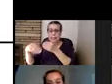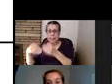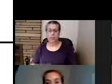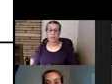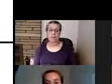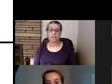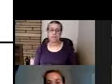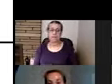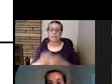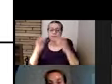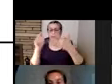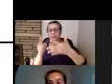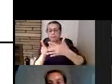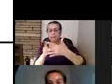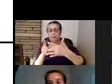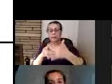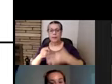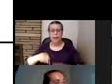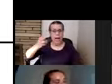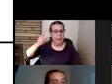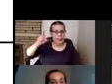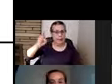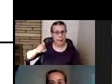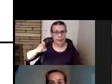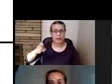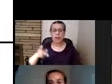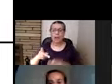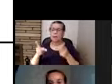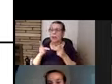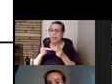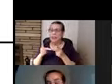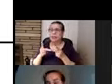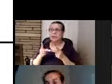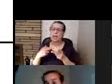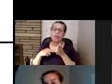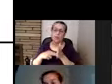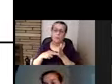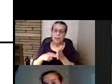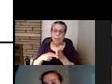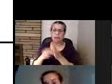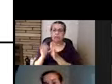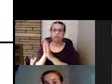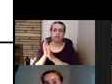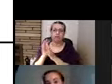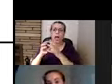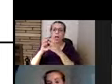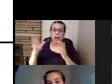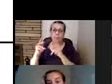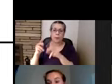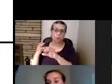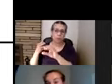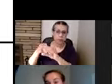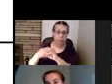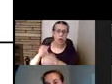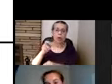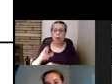Next, coverage of highest need locations. So these are stops and stations that represent either the highest ridership in the system or the